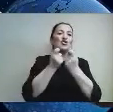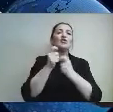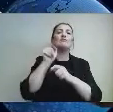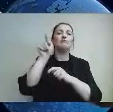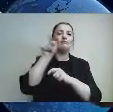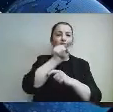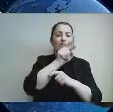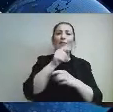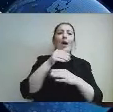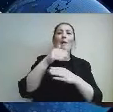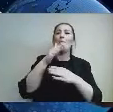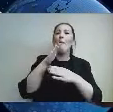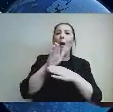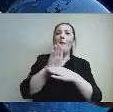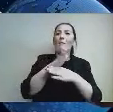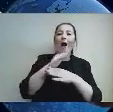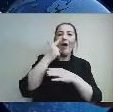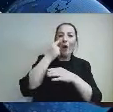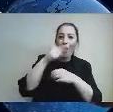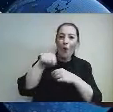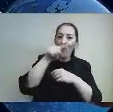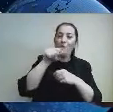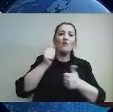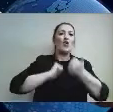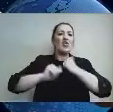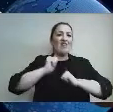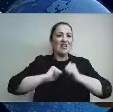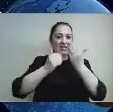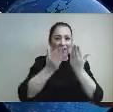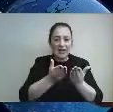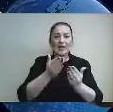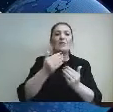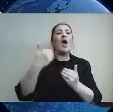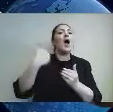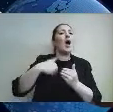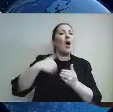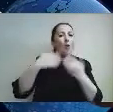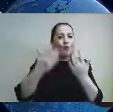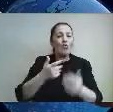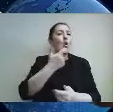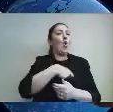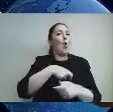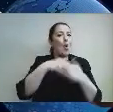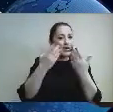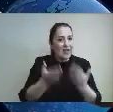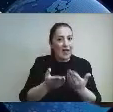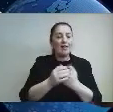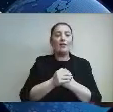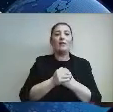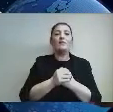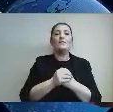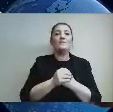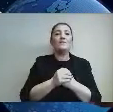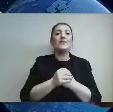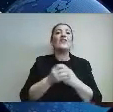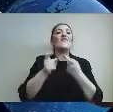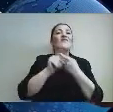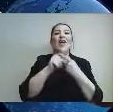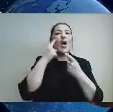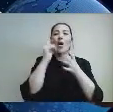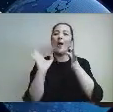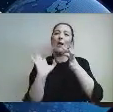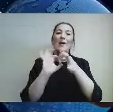public, private sectors, and mediation institutions that foster social entrepreneurship. They